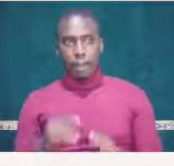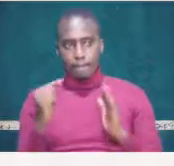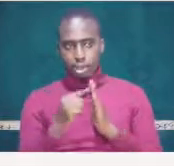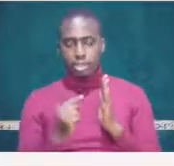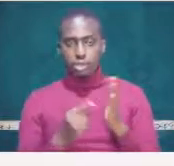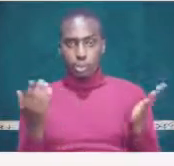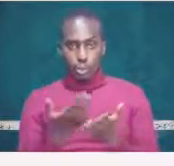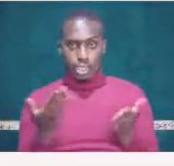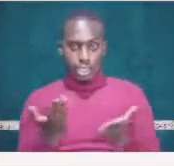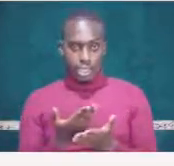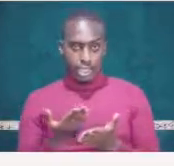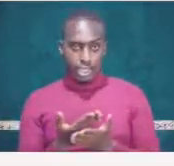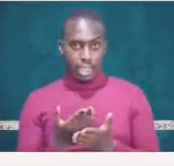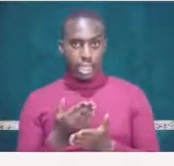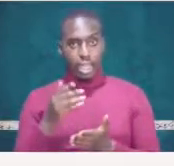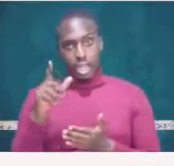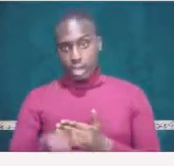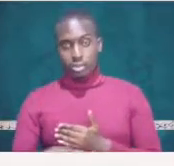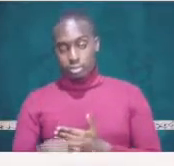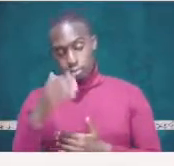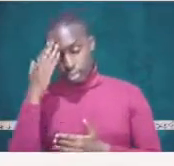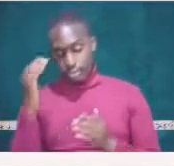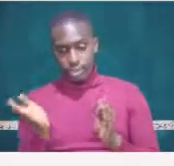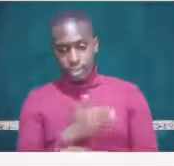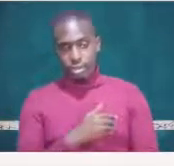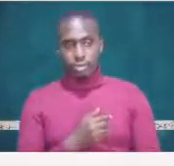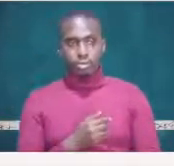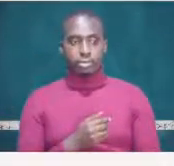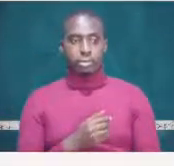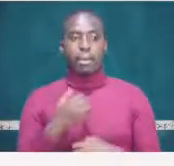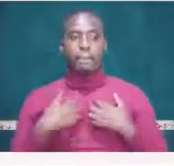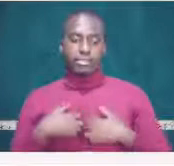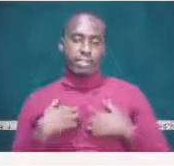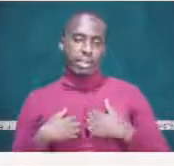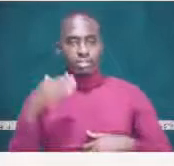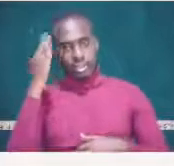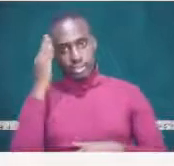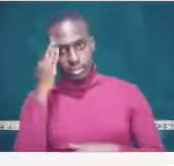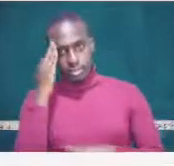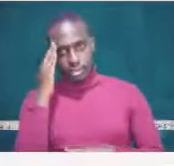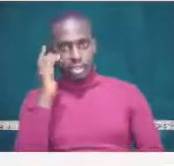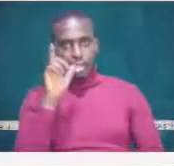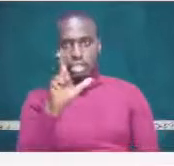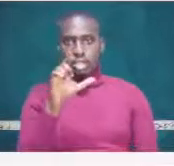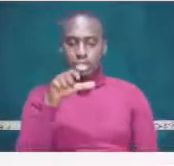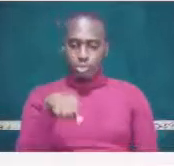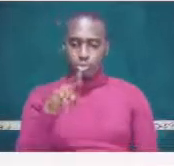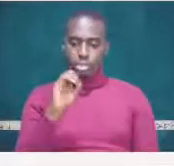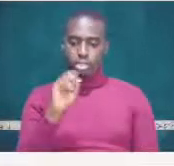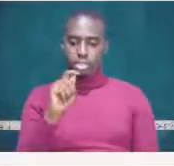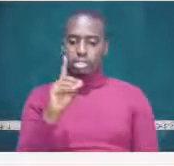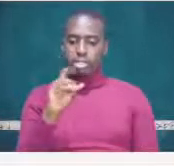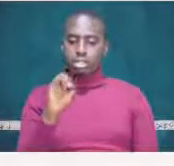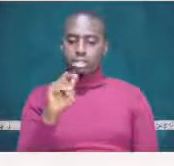the rate of interest is too low to break the liquidity preference is known as a liquidity trap.